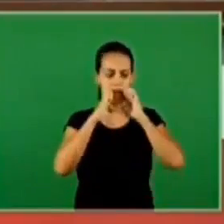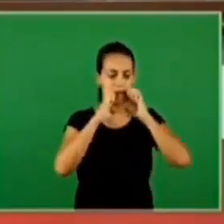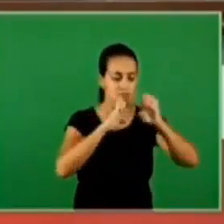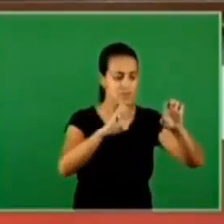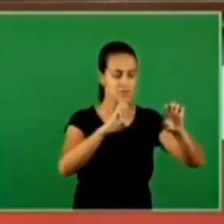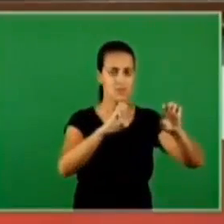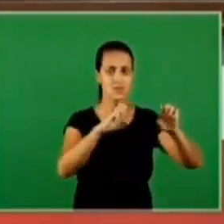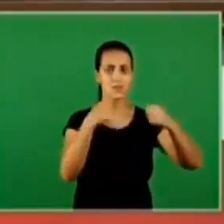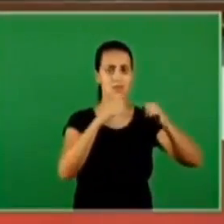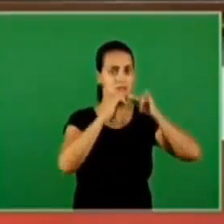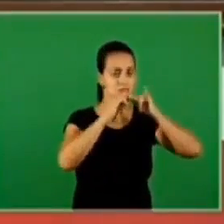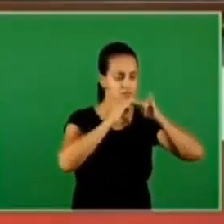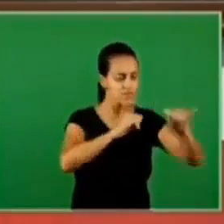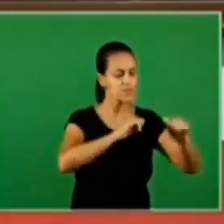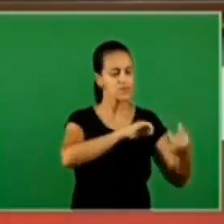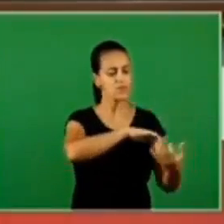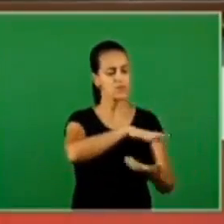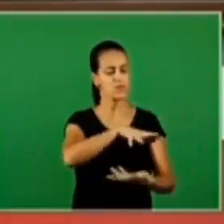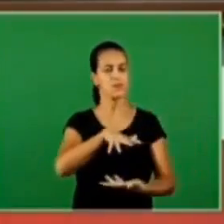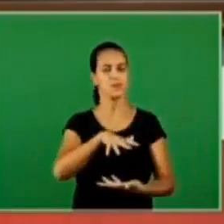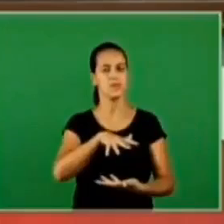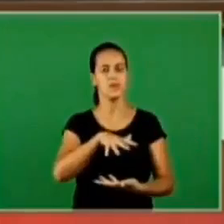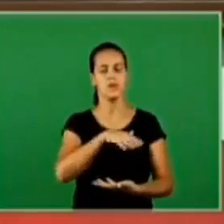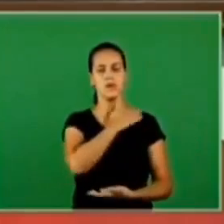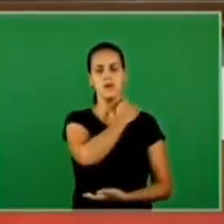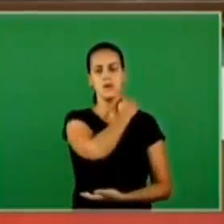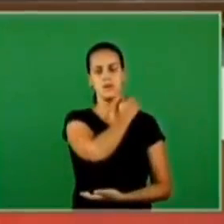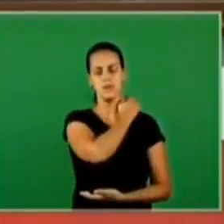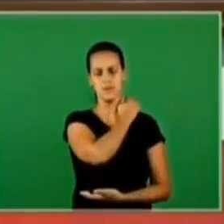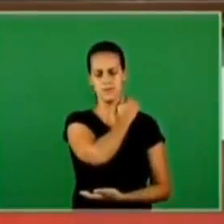leave a message to the world.